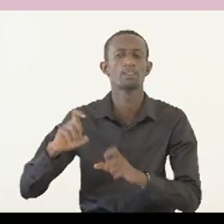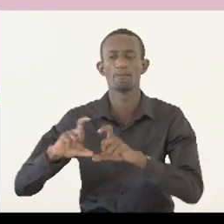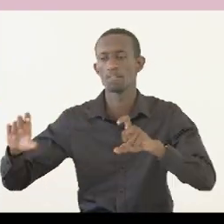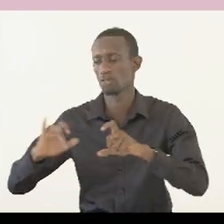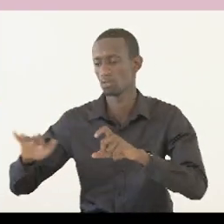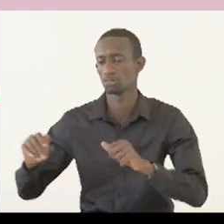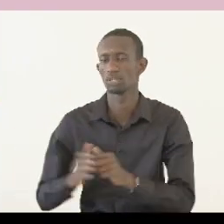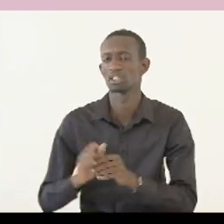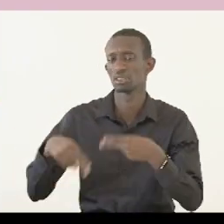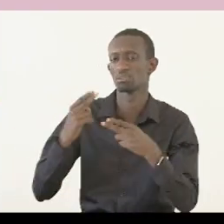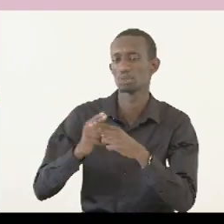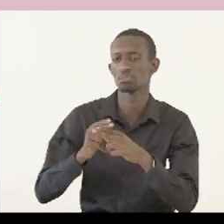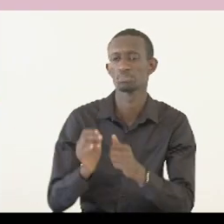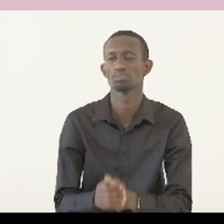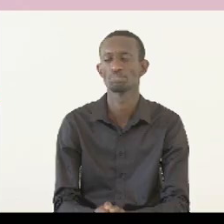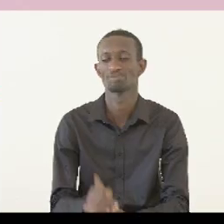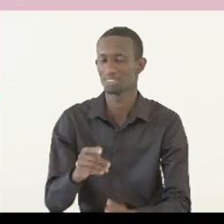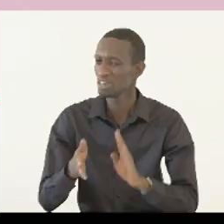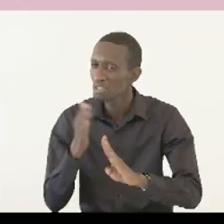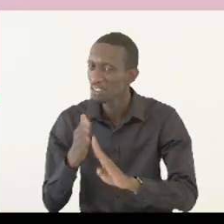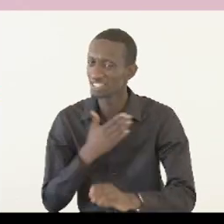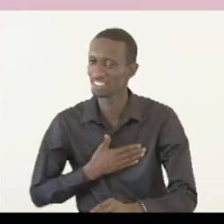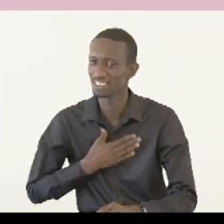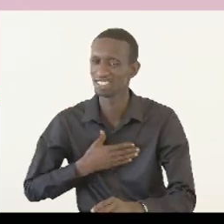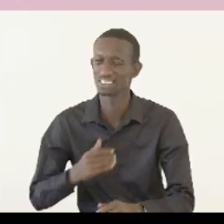different compounds. So hurry up please.